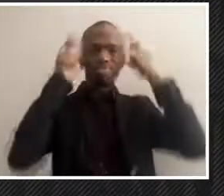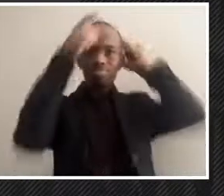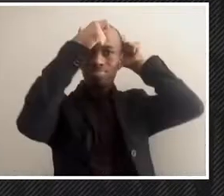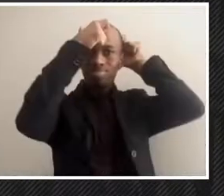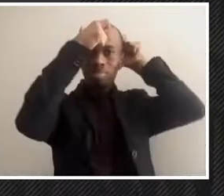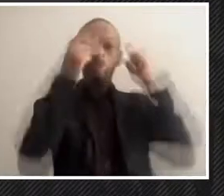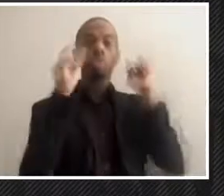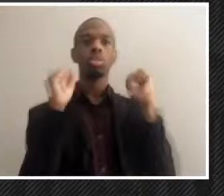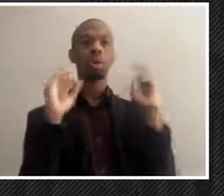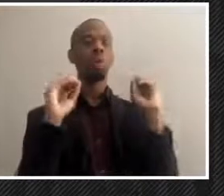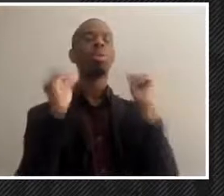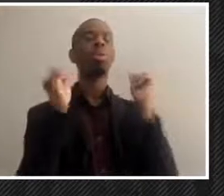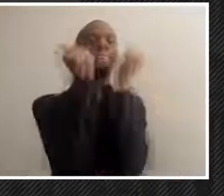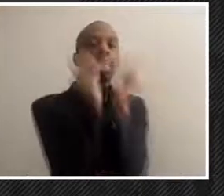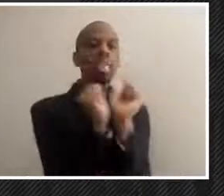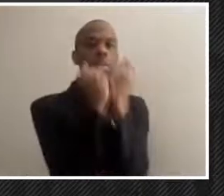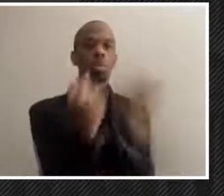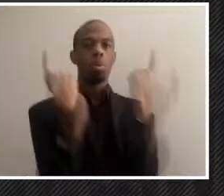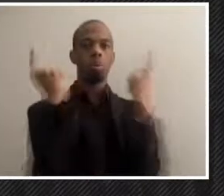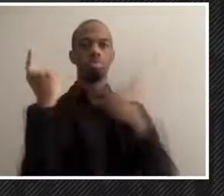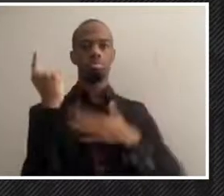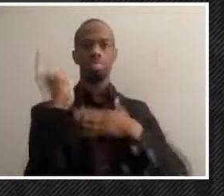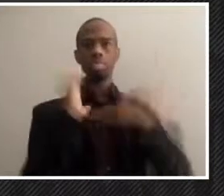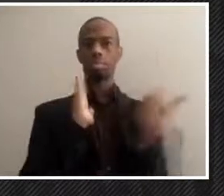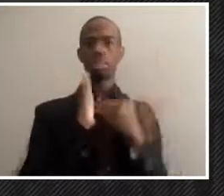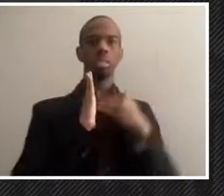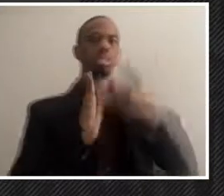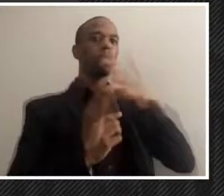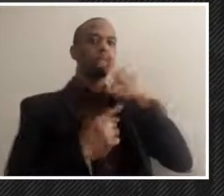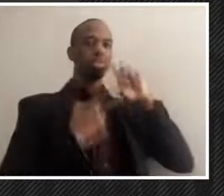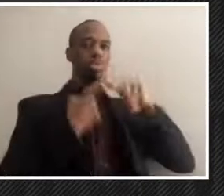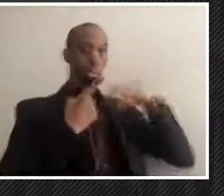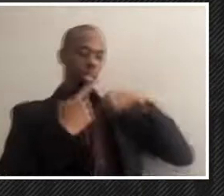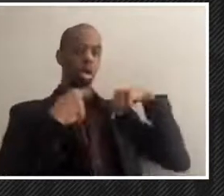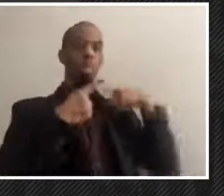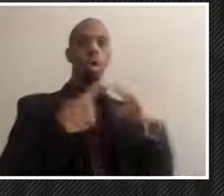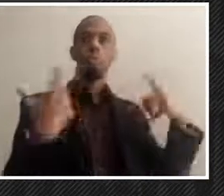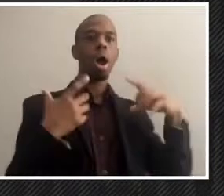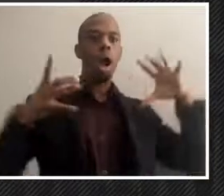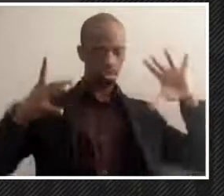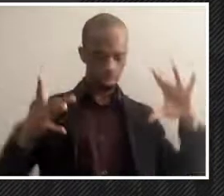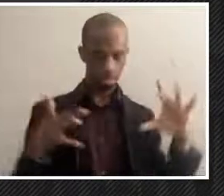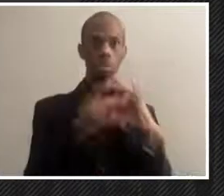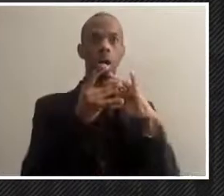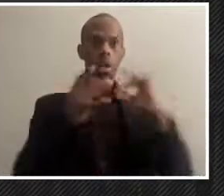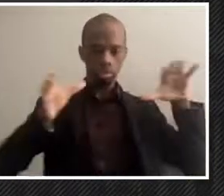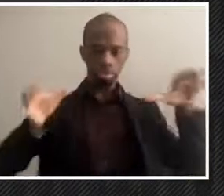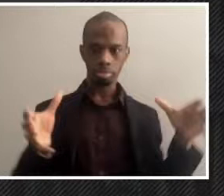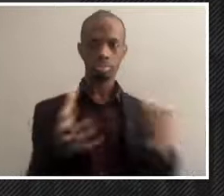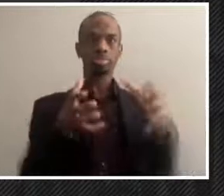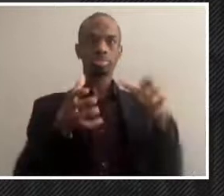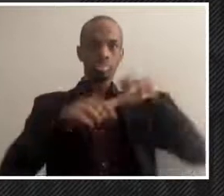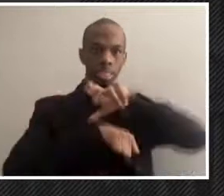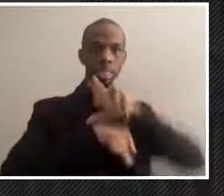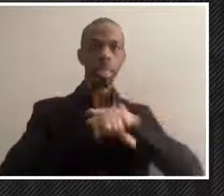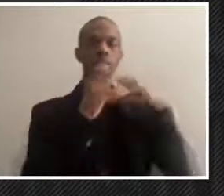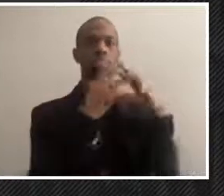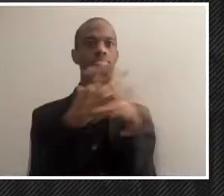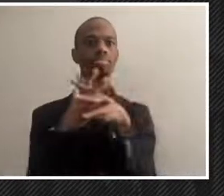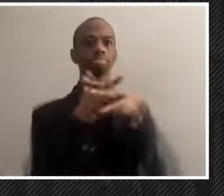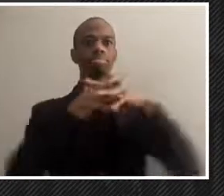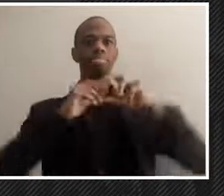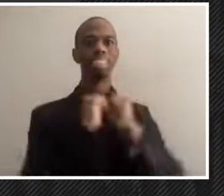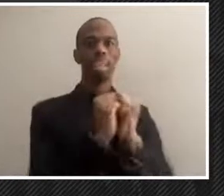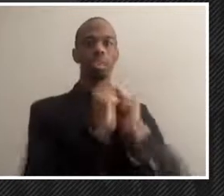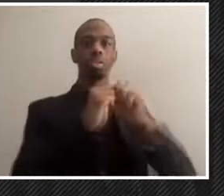Talk to me about how do we go forward as a nation unified with a new idea around telling a full